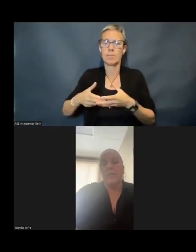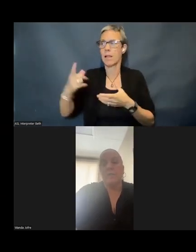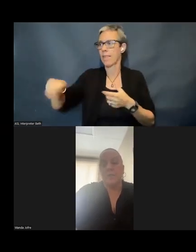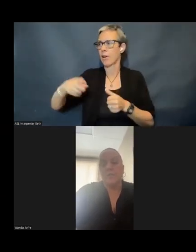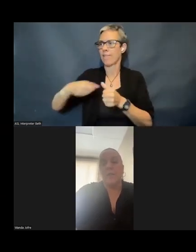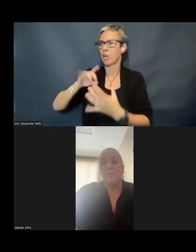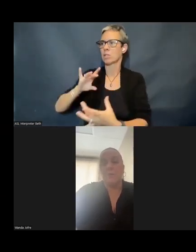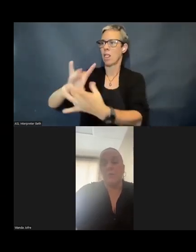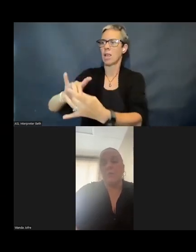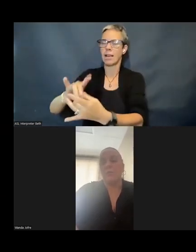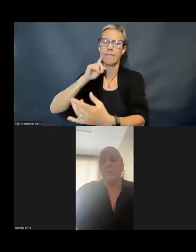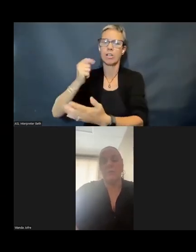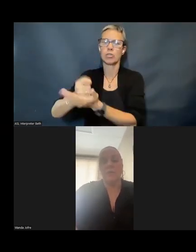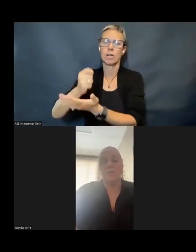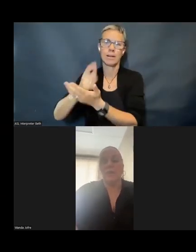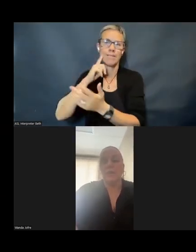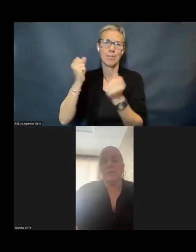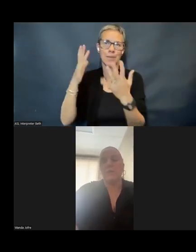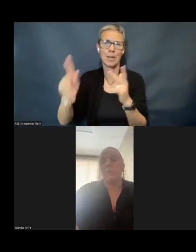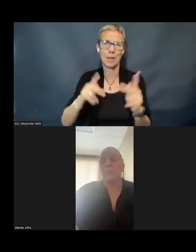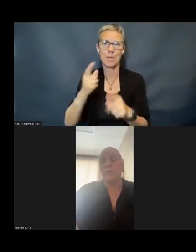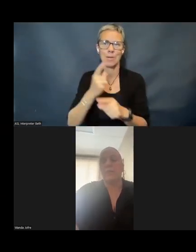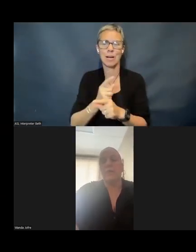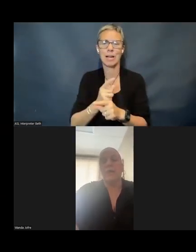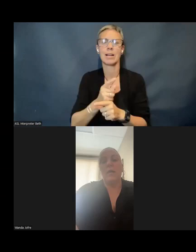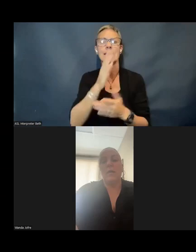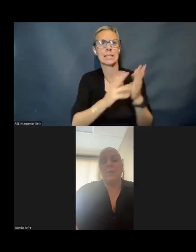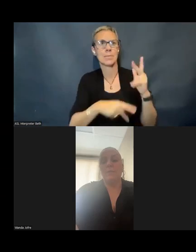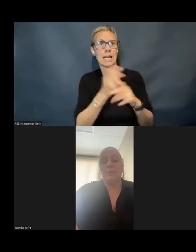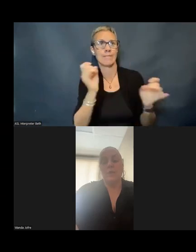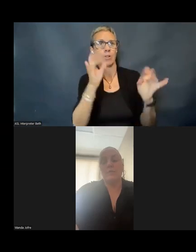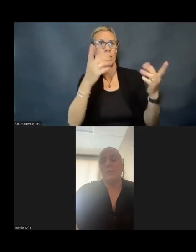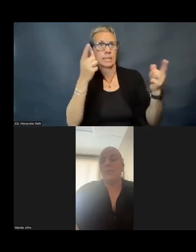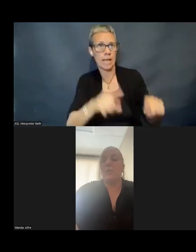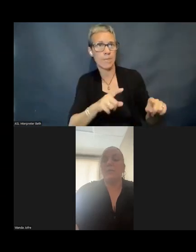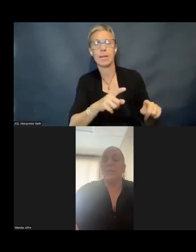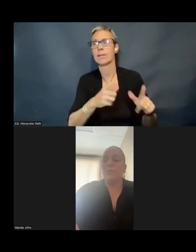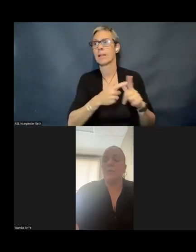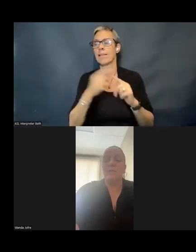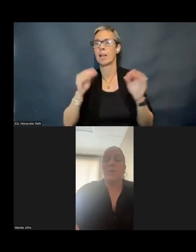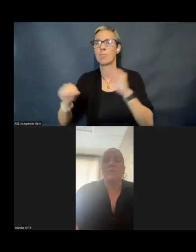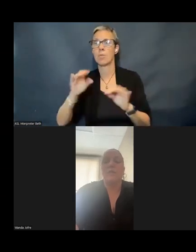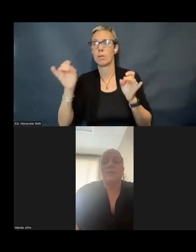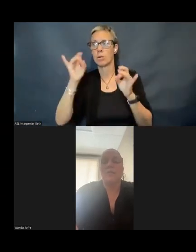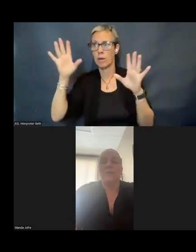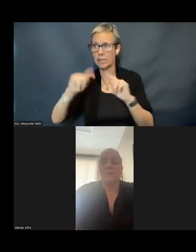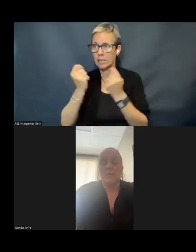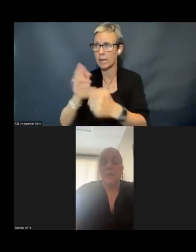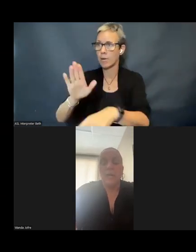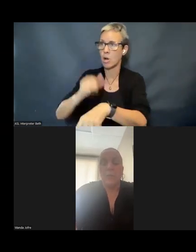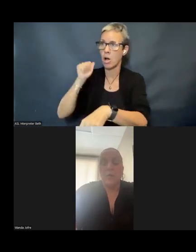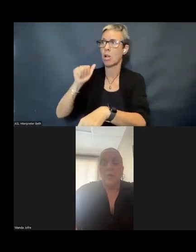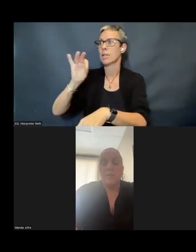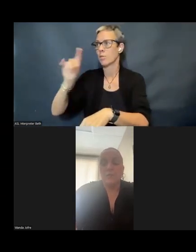for a lot of these folks, right? There's some sort of crisis in the community. Mobile crisis team are called, 911 is called, and a lot of